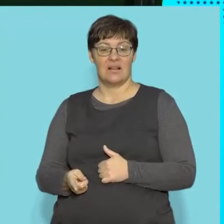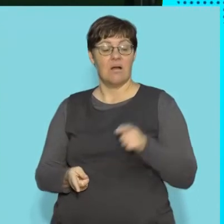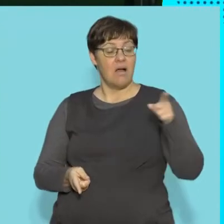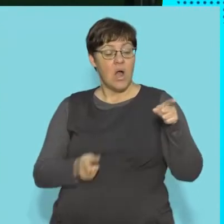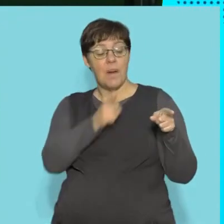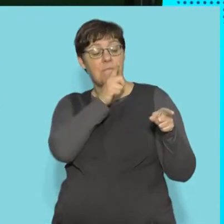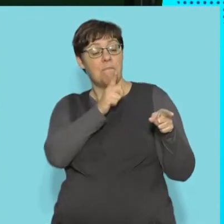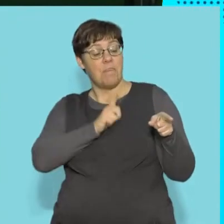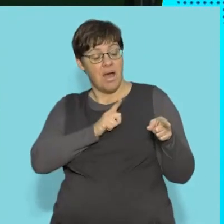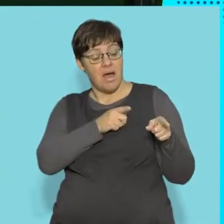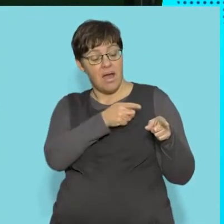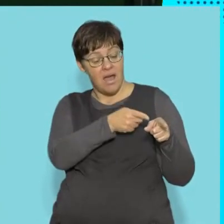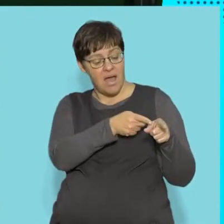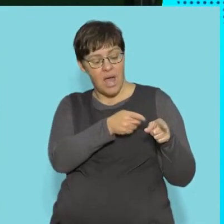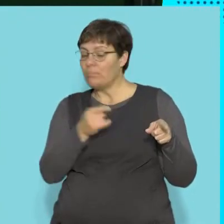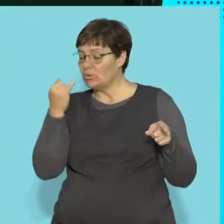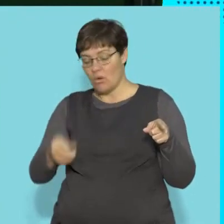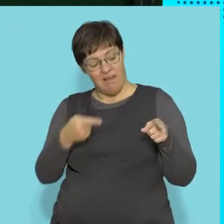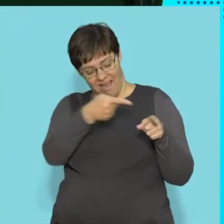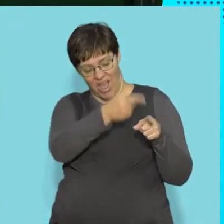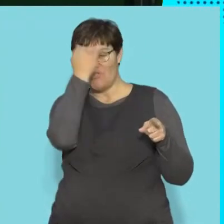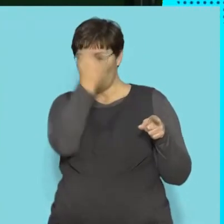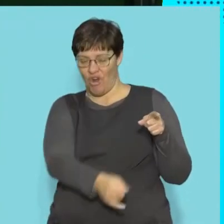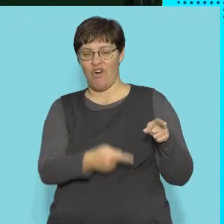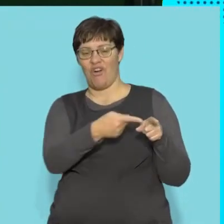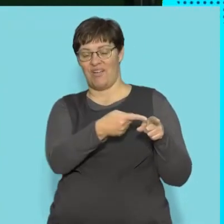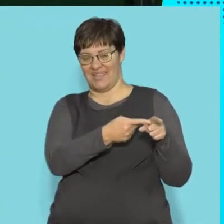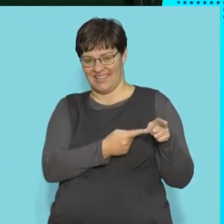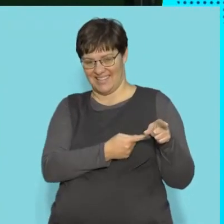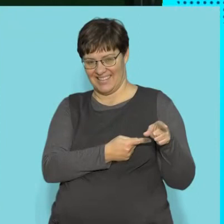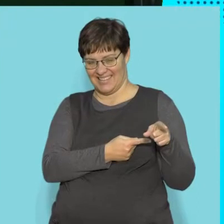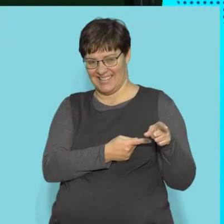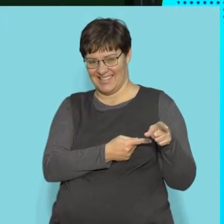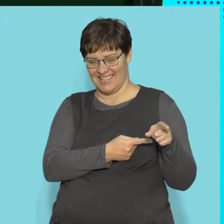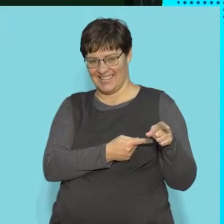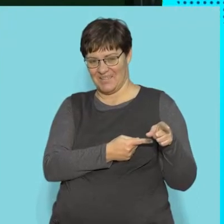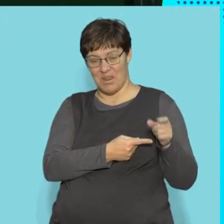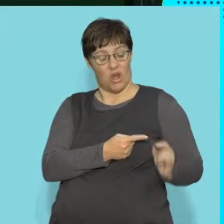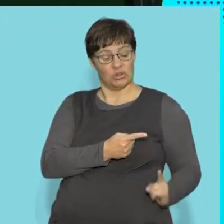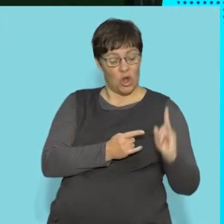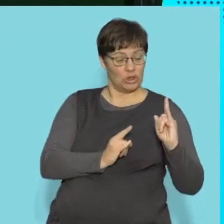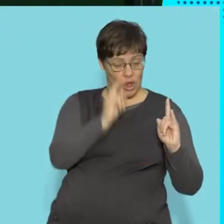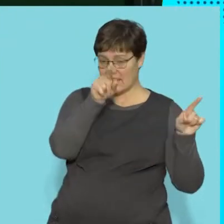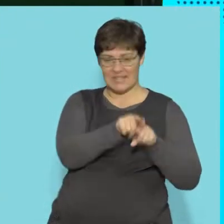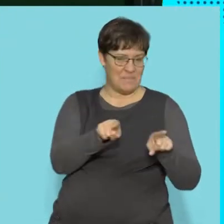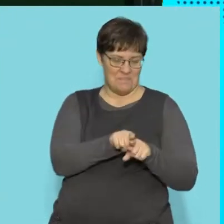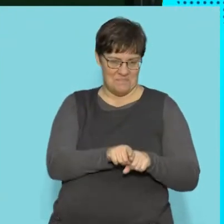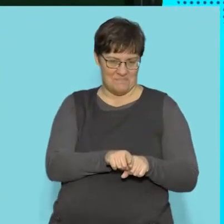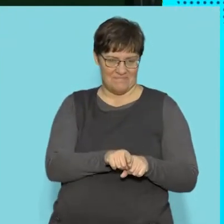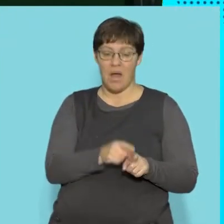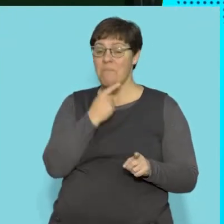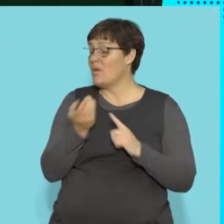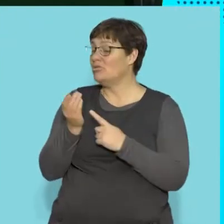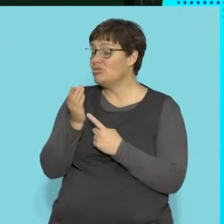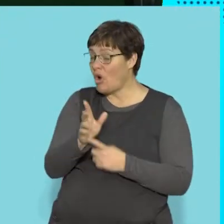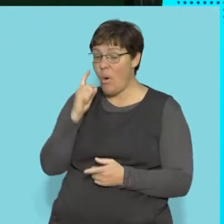you've simply done is show us what is not the answer rather than what